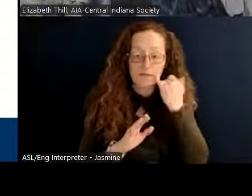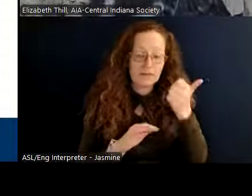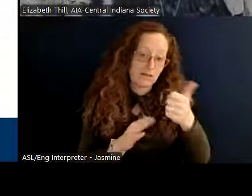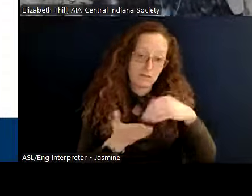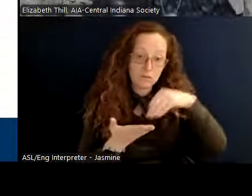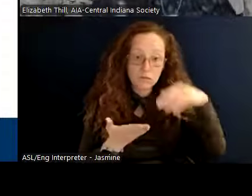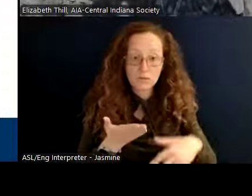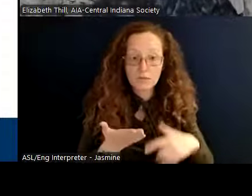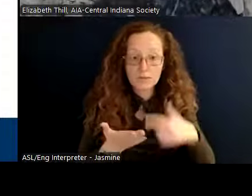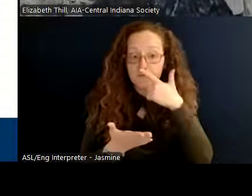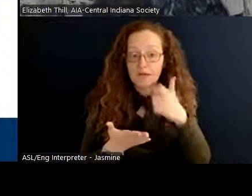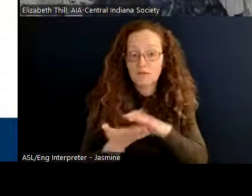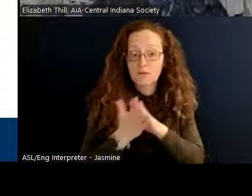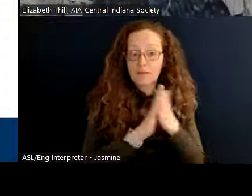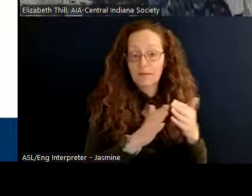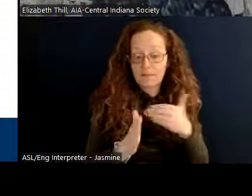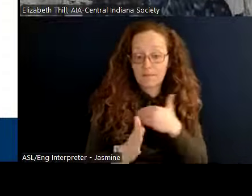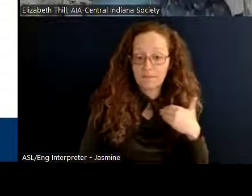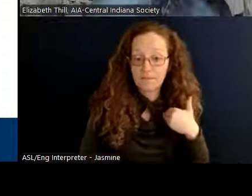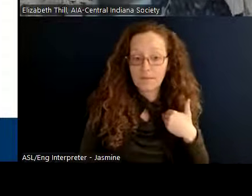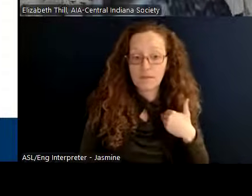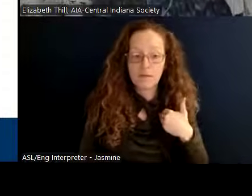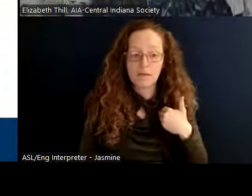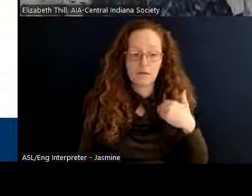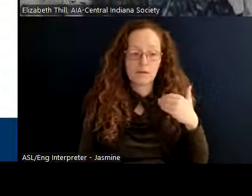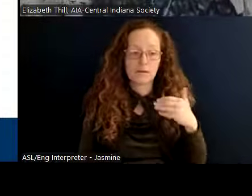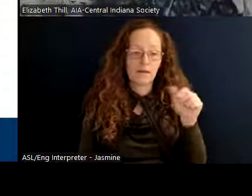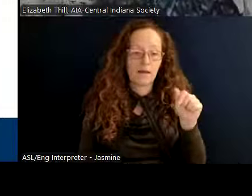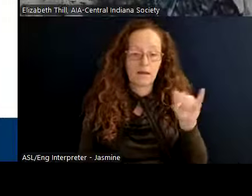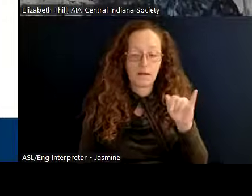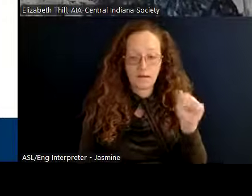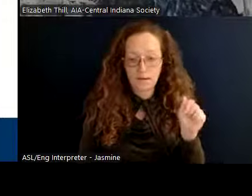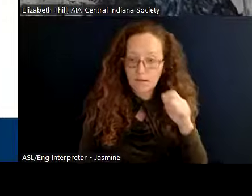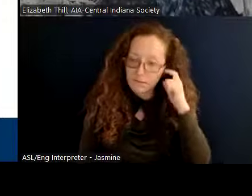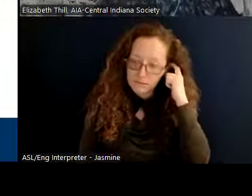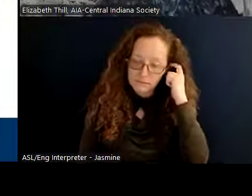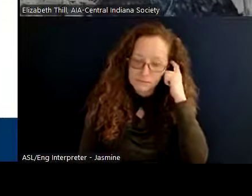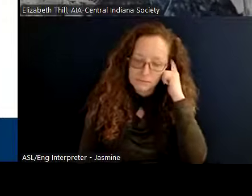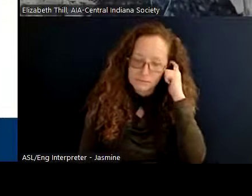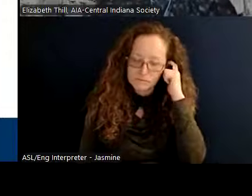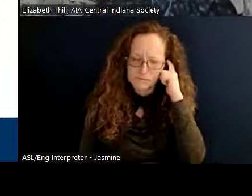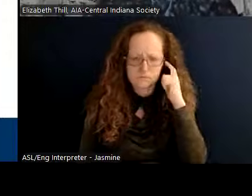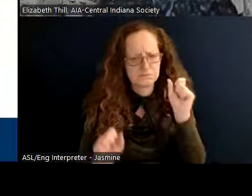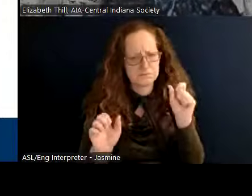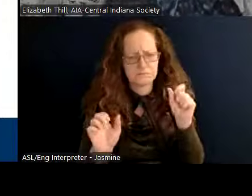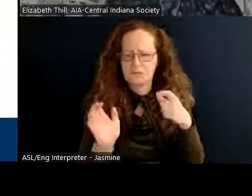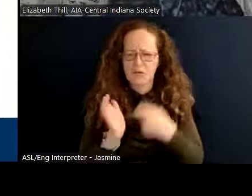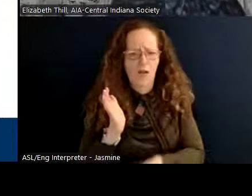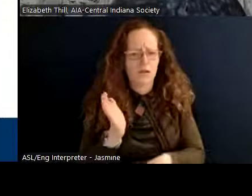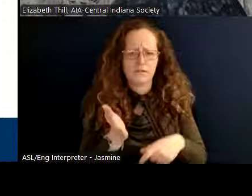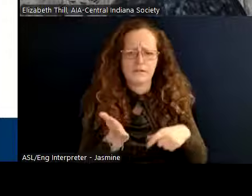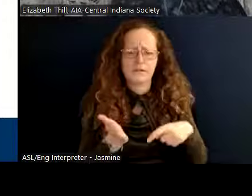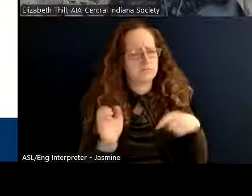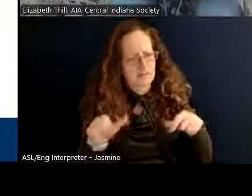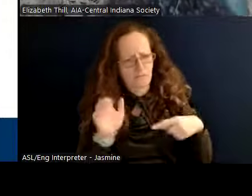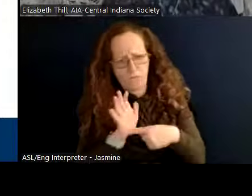and you're interested in becoming a member of the AIA, we have very affordable rates. With inflation,